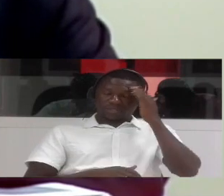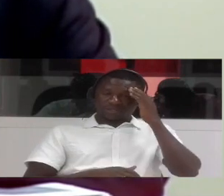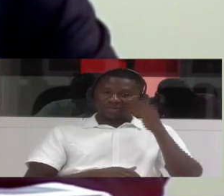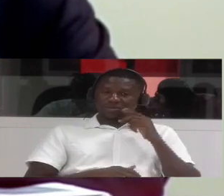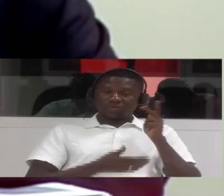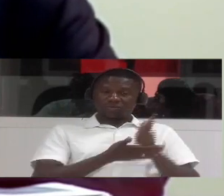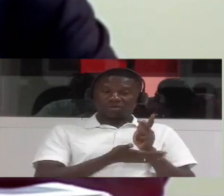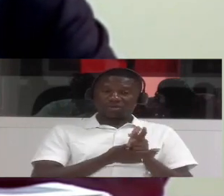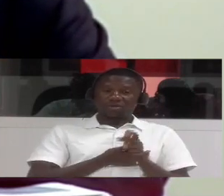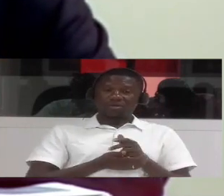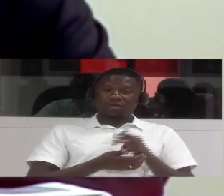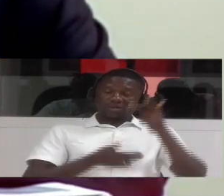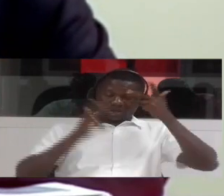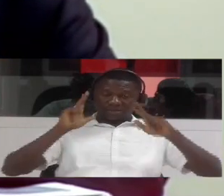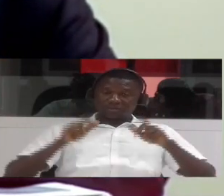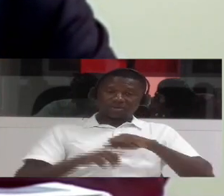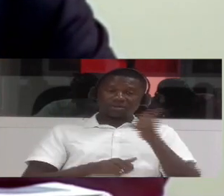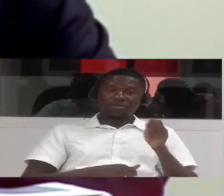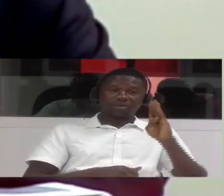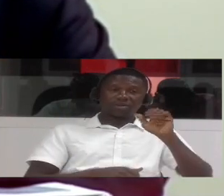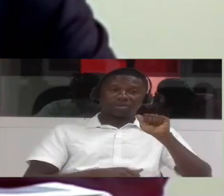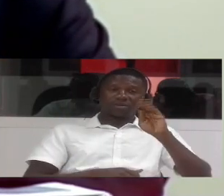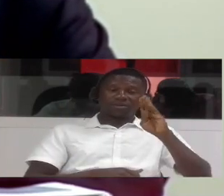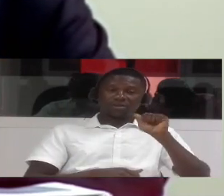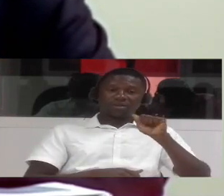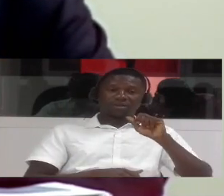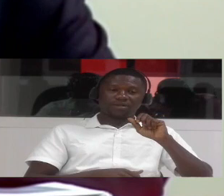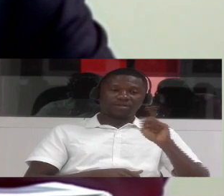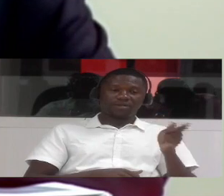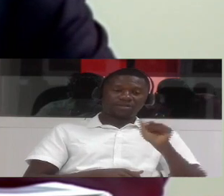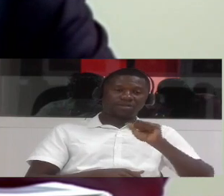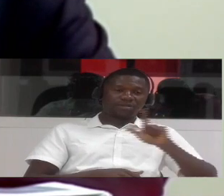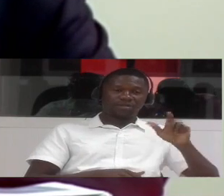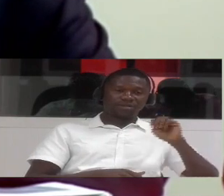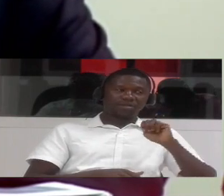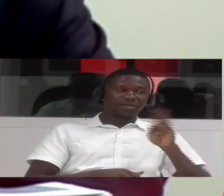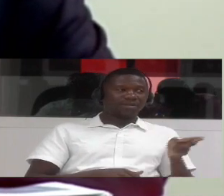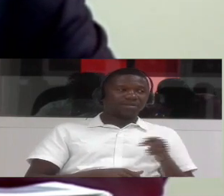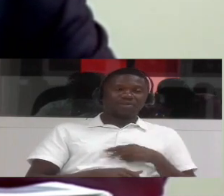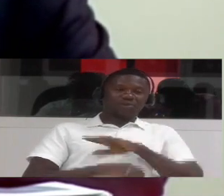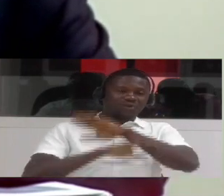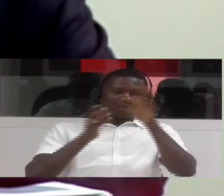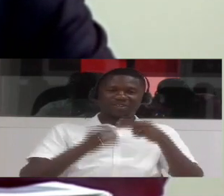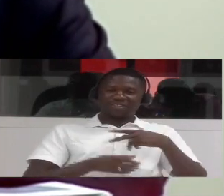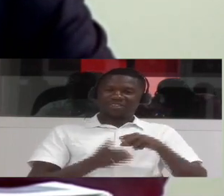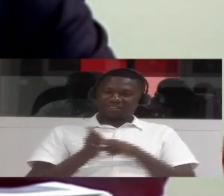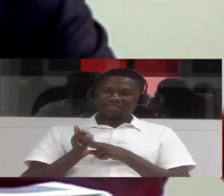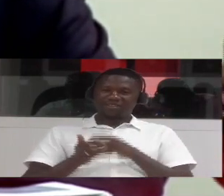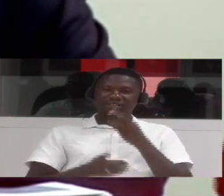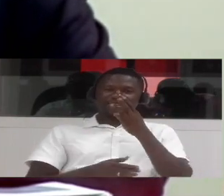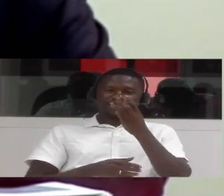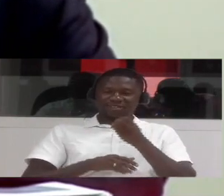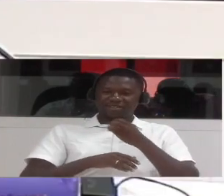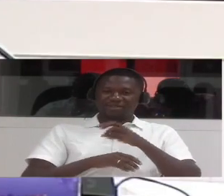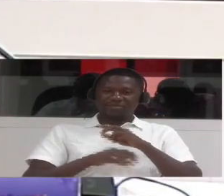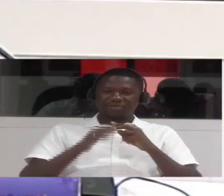witness, Council, and Baba Gale, you all need a 30-minute break. After this item, we figured that area. So